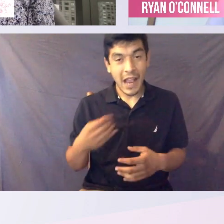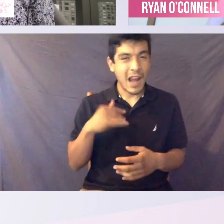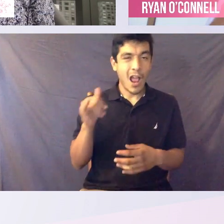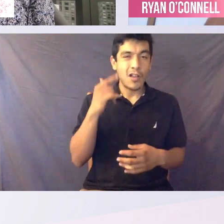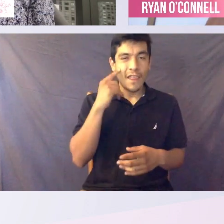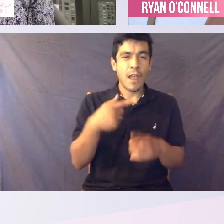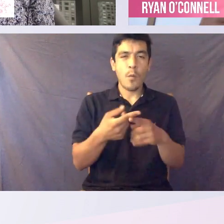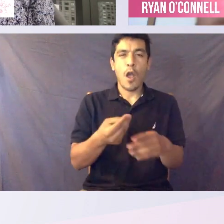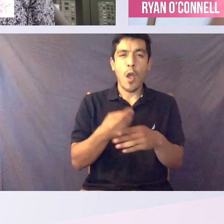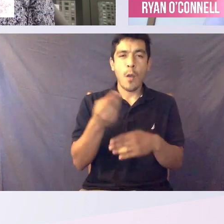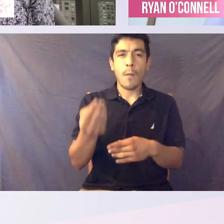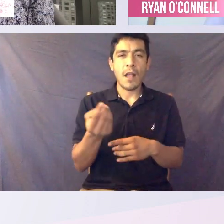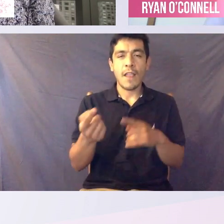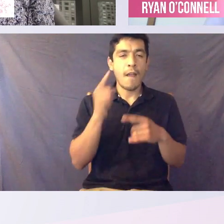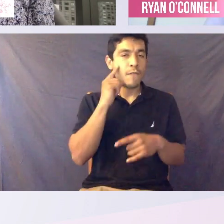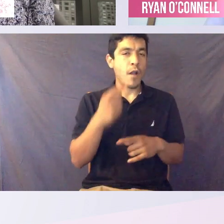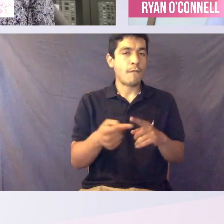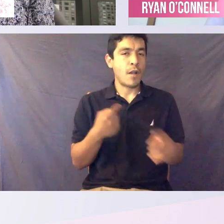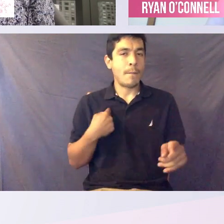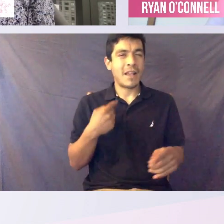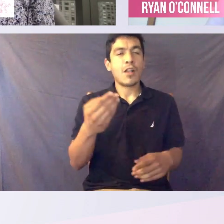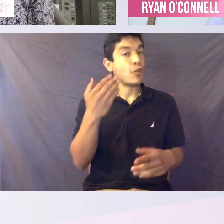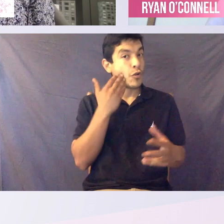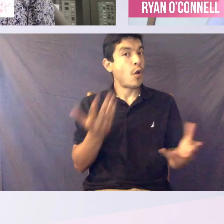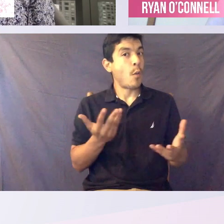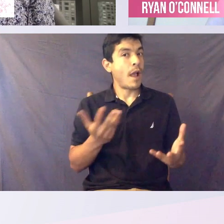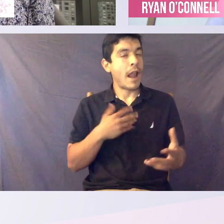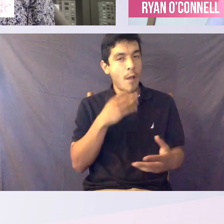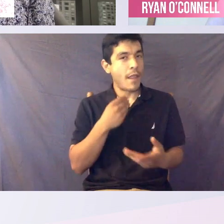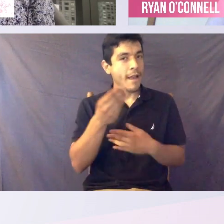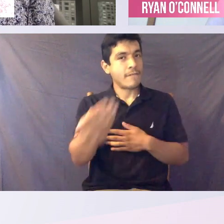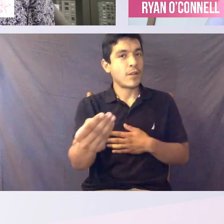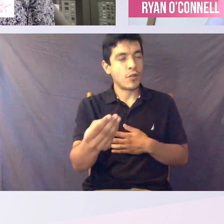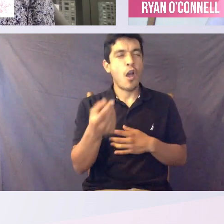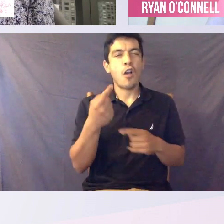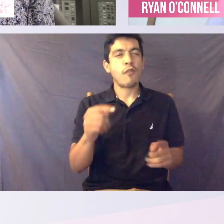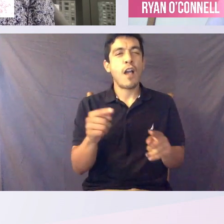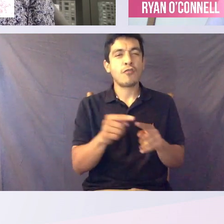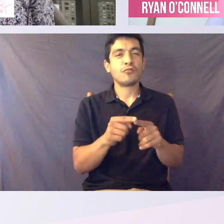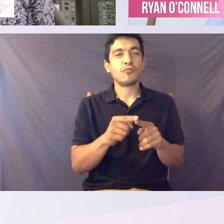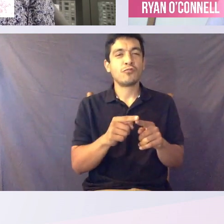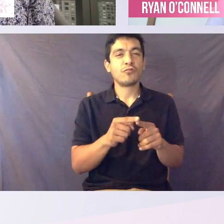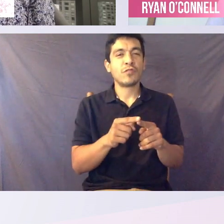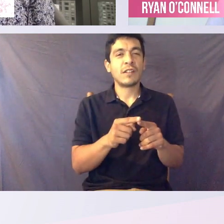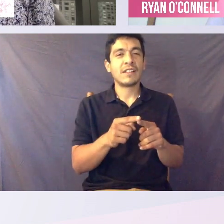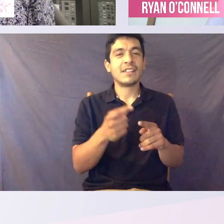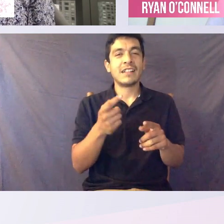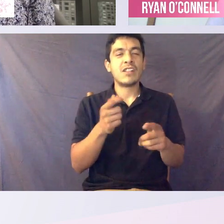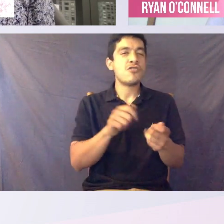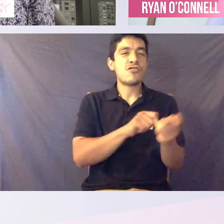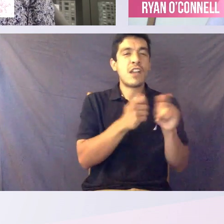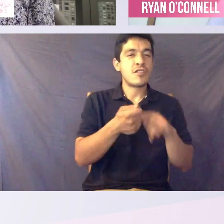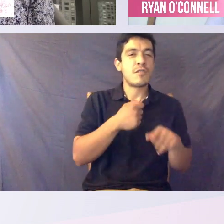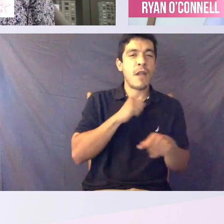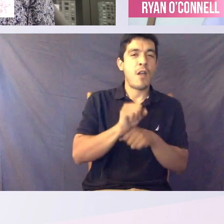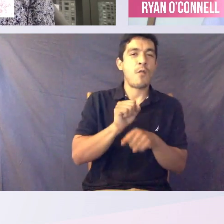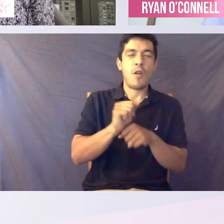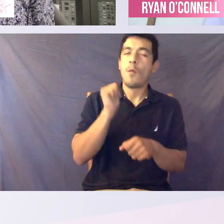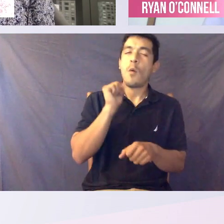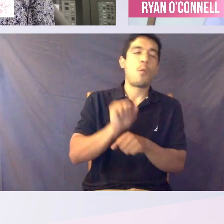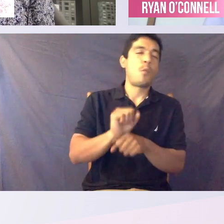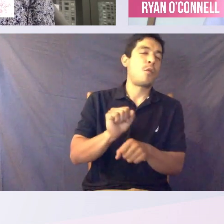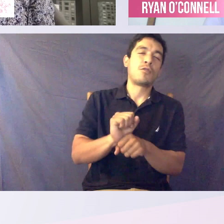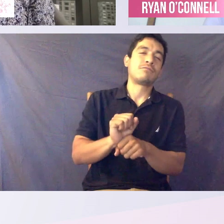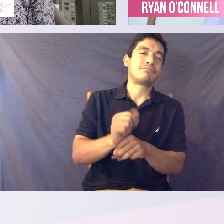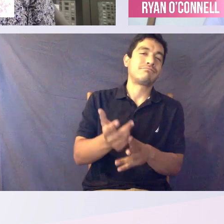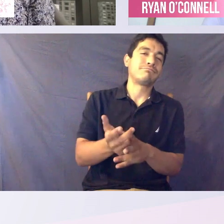from me, for better or for worse, you know what it is. So like trying to like water it down is like a fruitless endeavor, I think. Like, I think if you're buying into